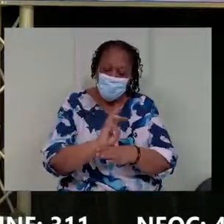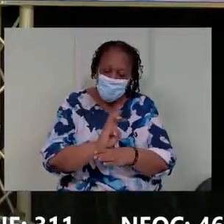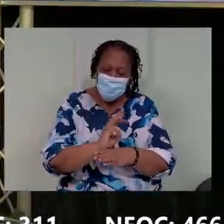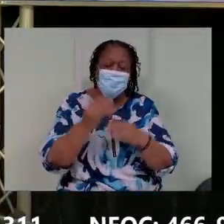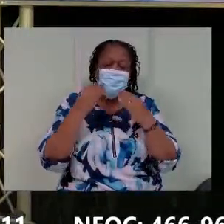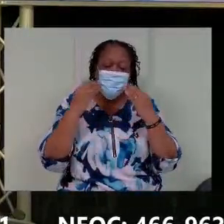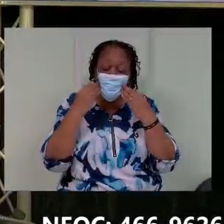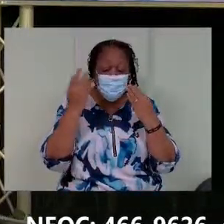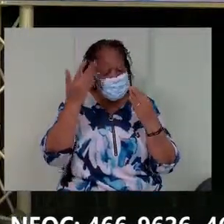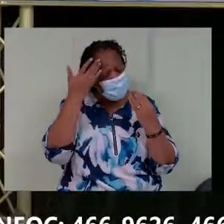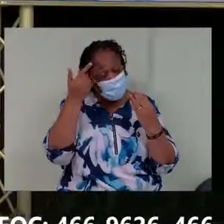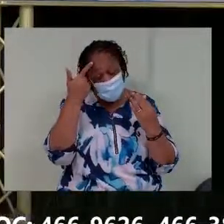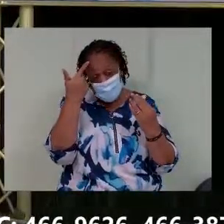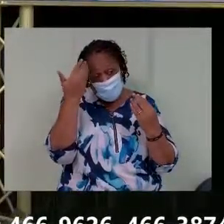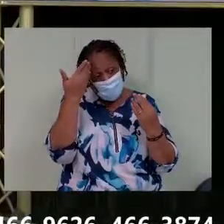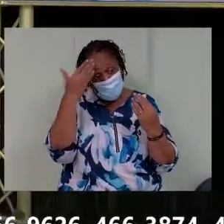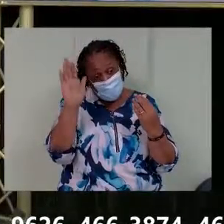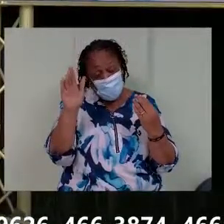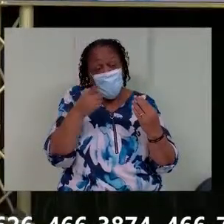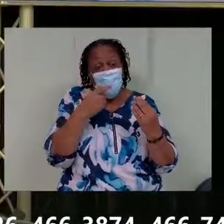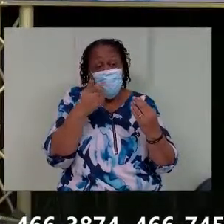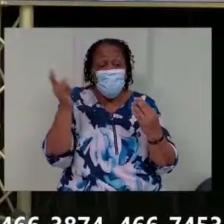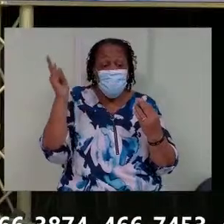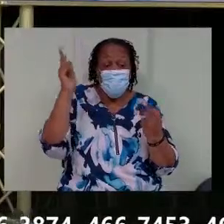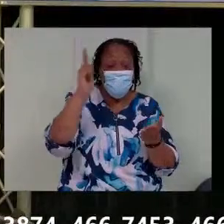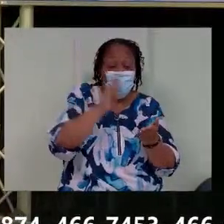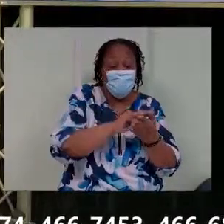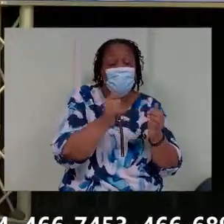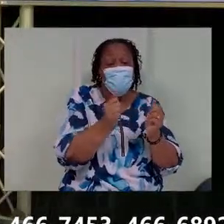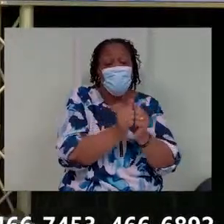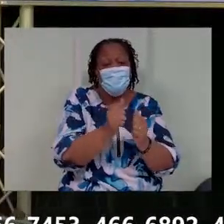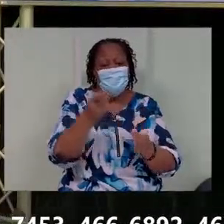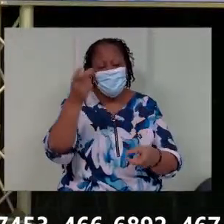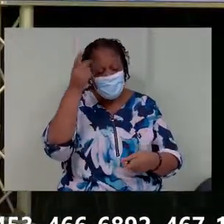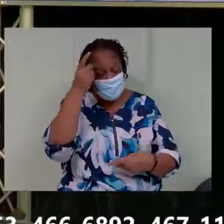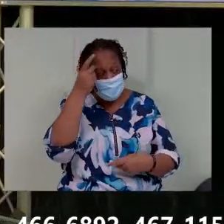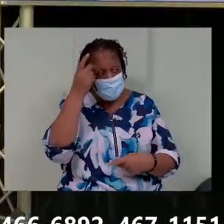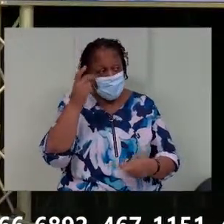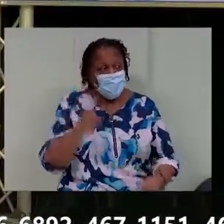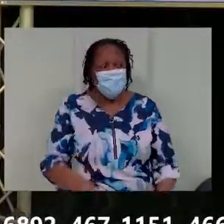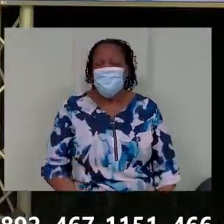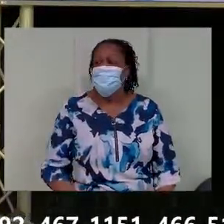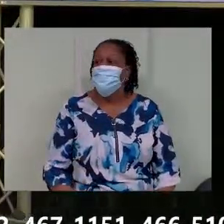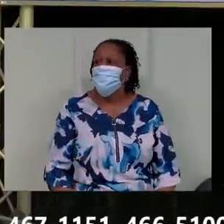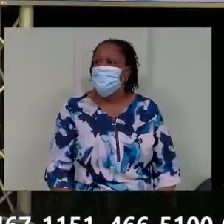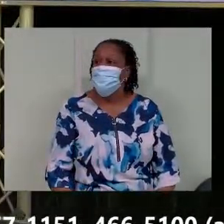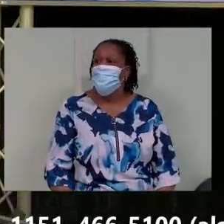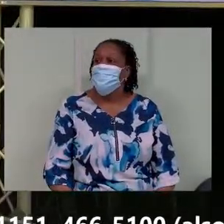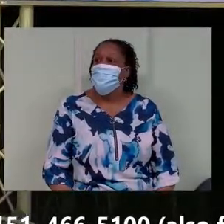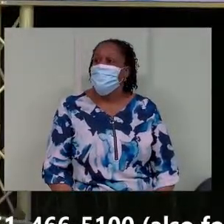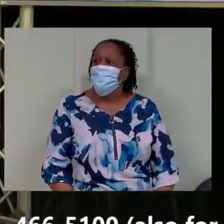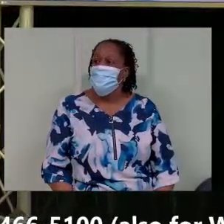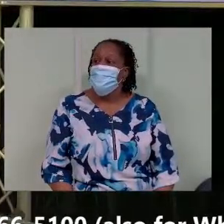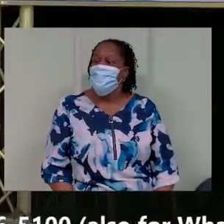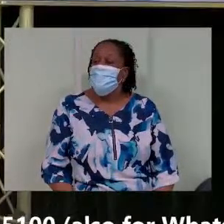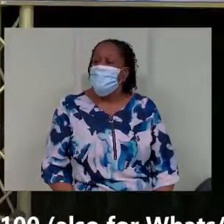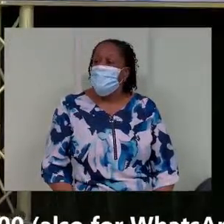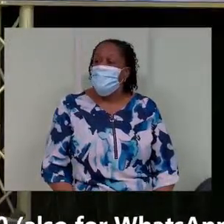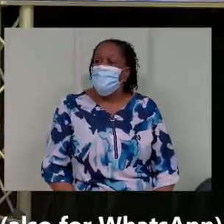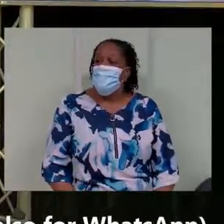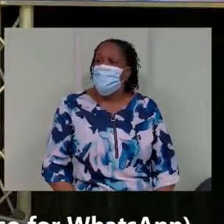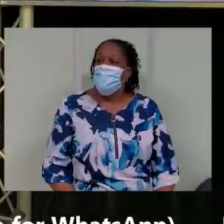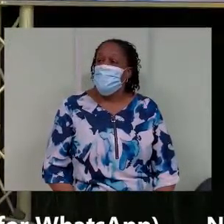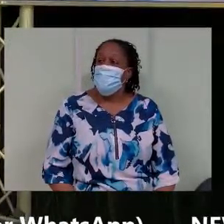in everybody's hand. That's everybody's individual and collective responsibility as we prepare